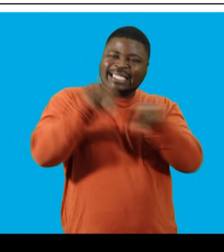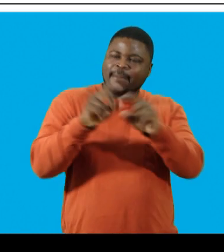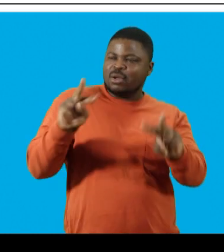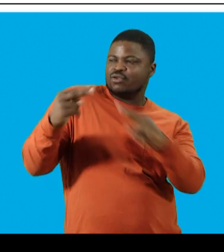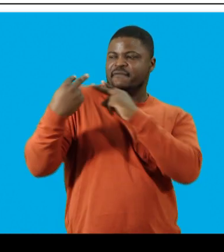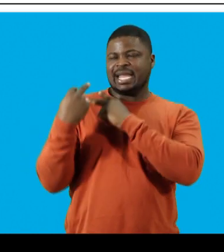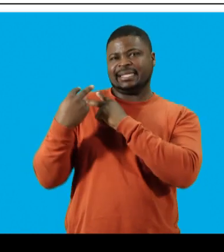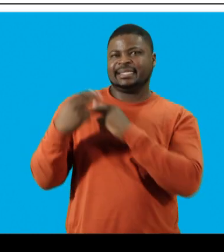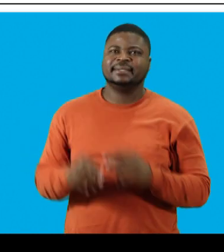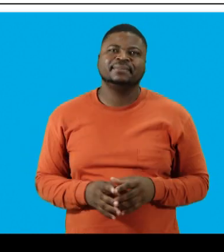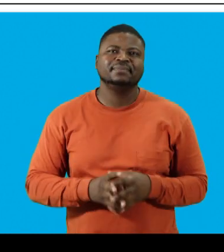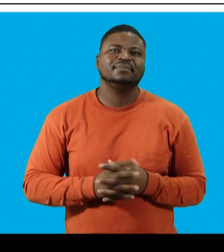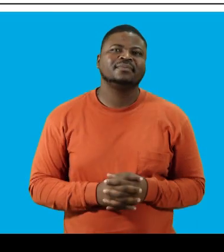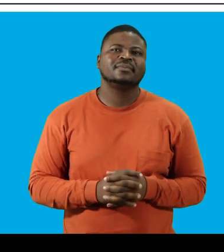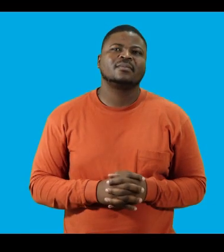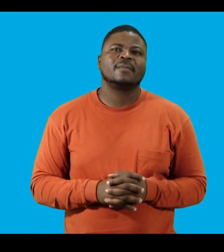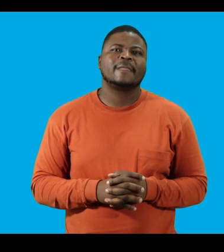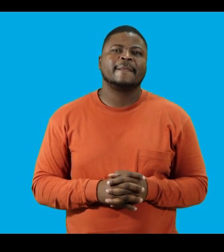reflect.